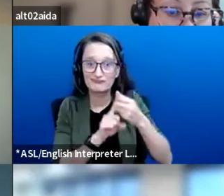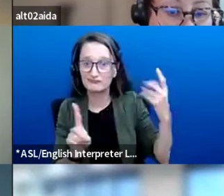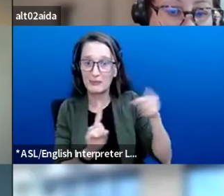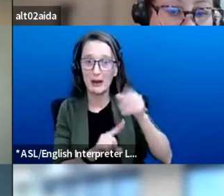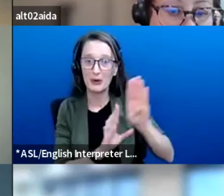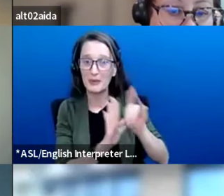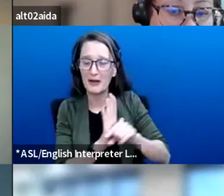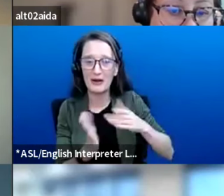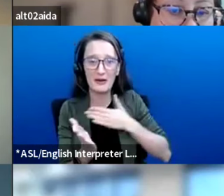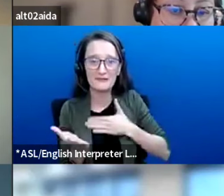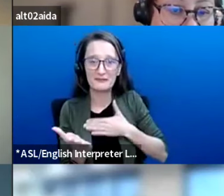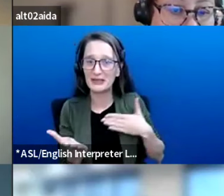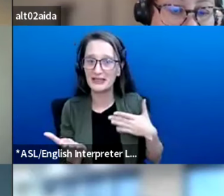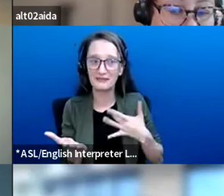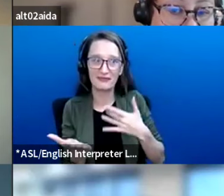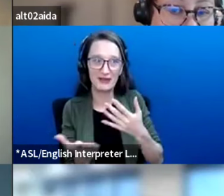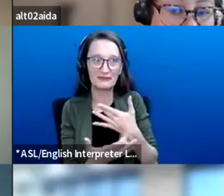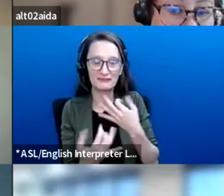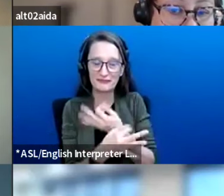unmute and say hello and introduce yourself.